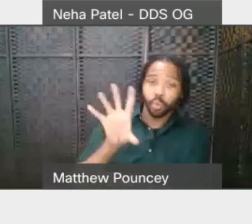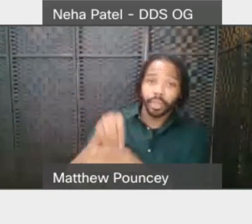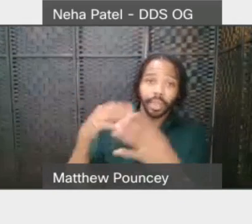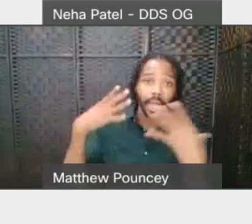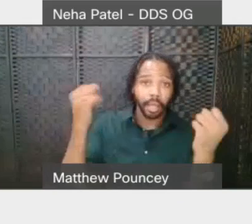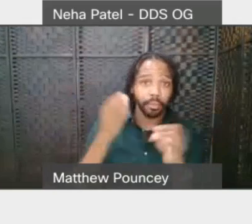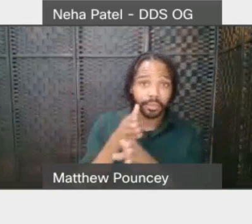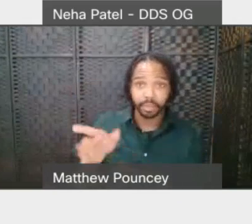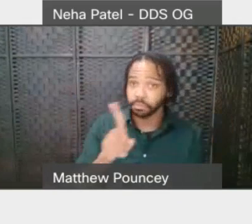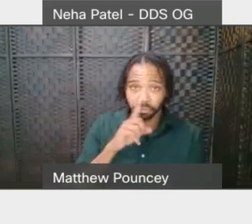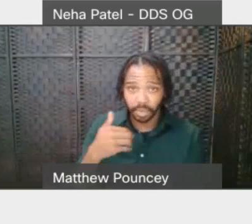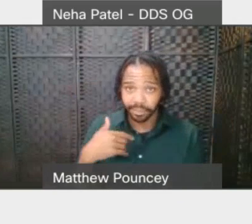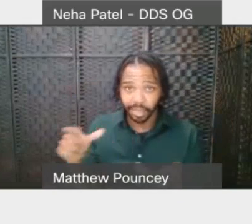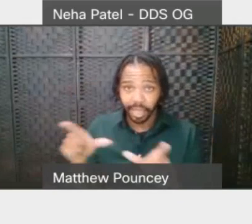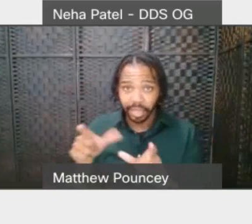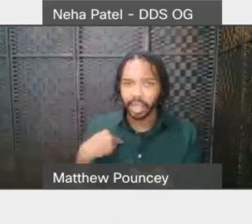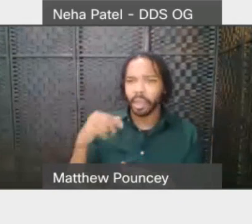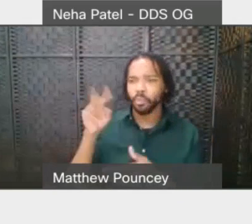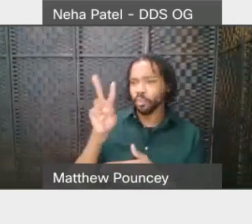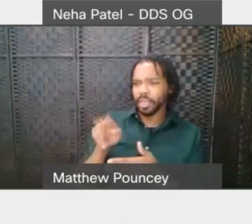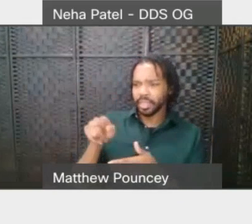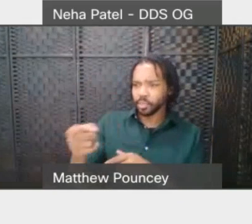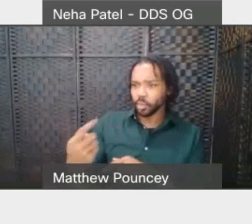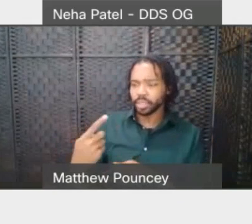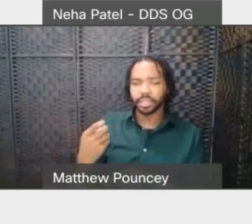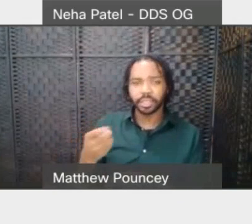The question that I'm reading here is whether or not